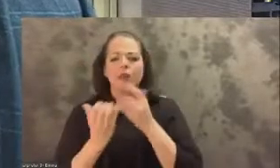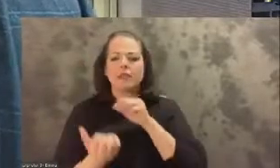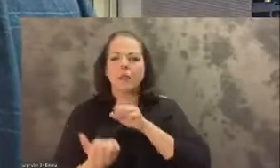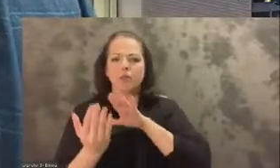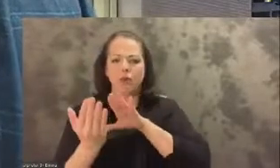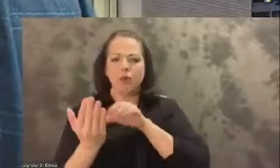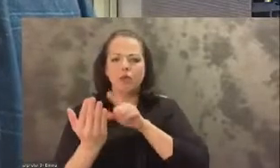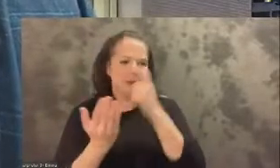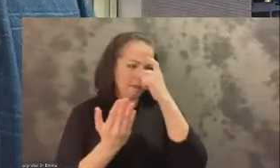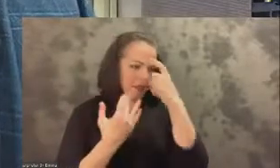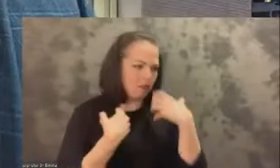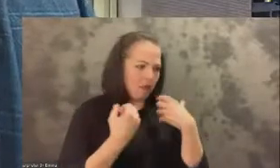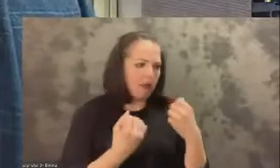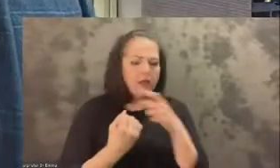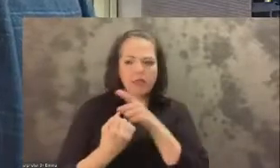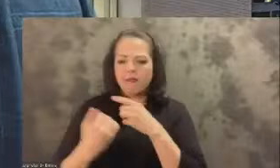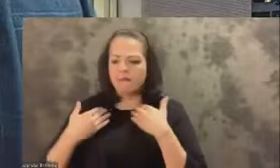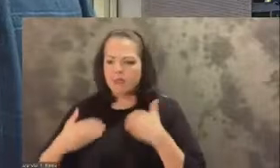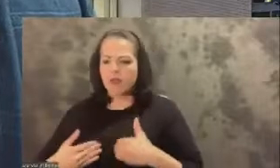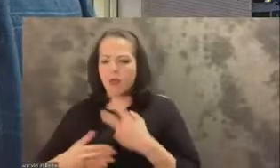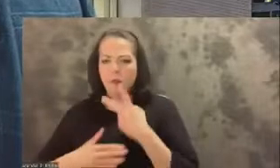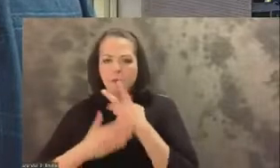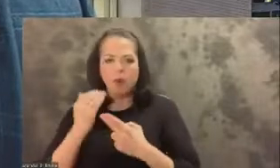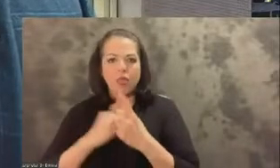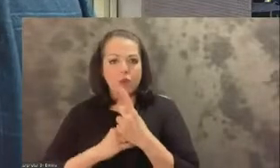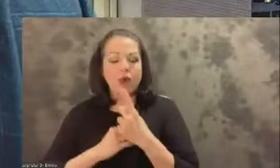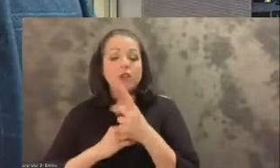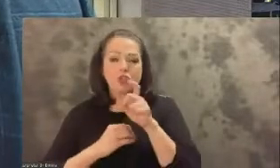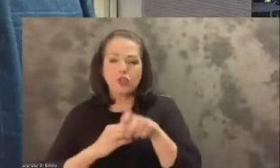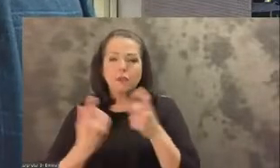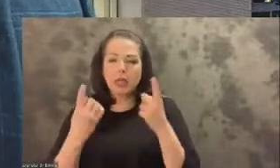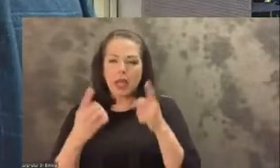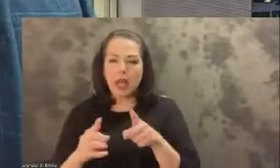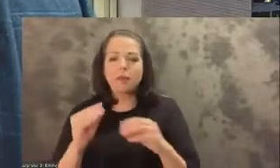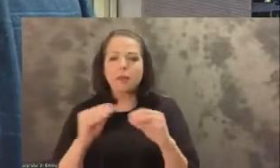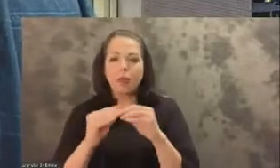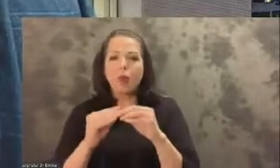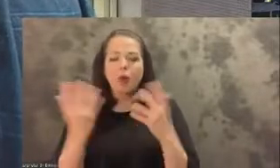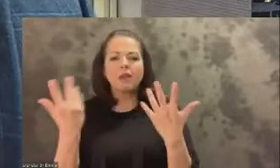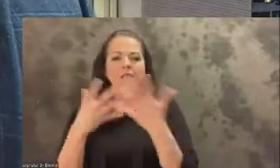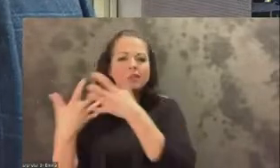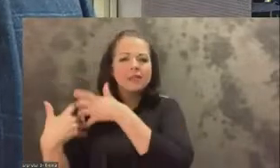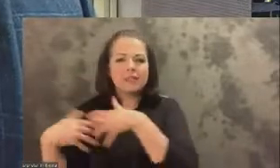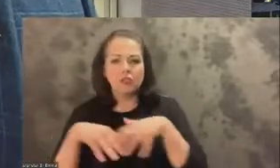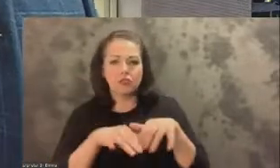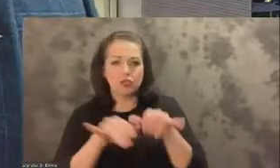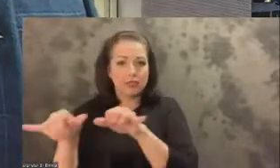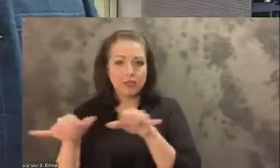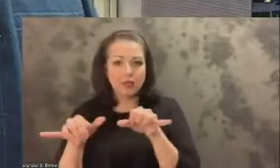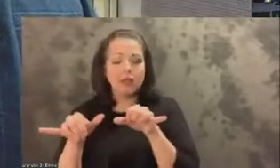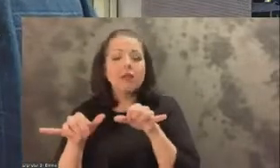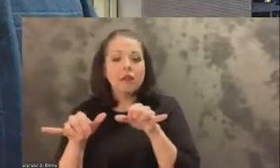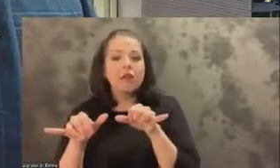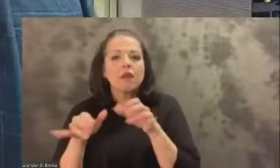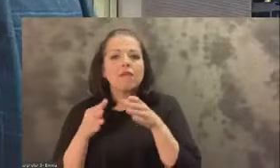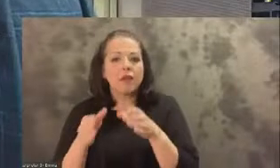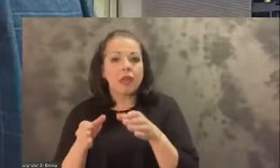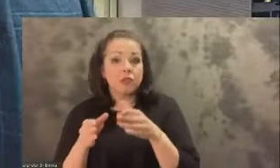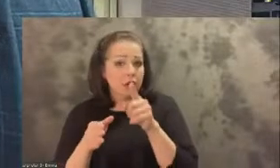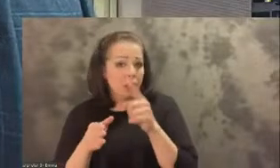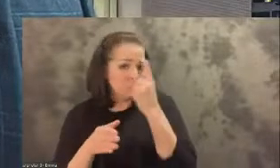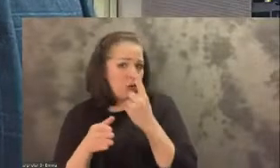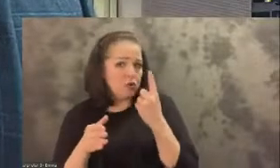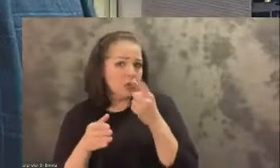mental health and substance use issues should be happening in a much more synergistic, concerted fashion. I was wondering if you'd be willing to give